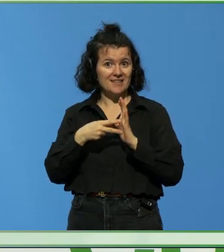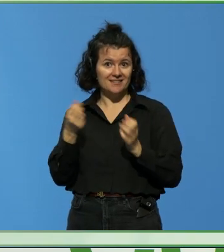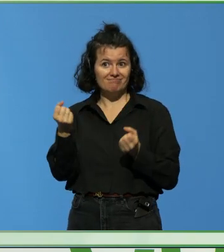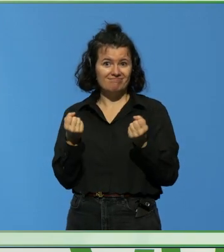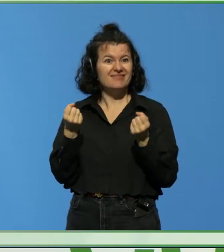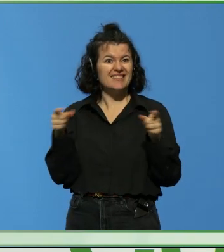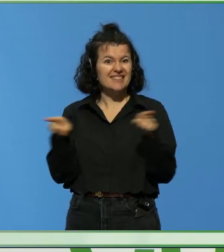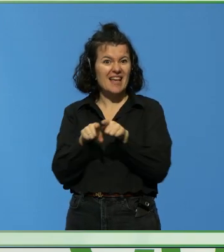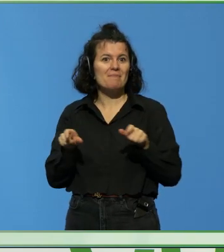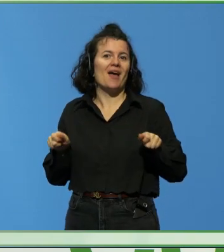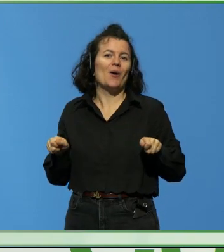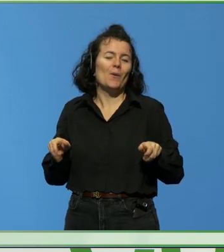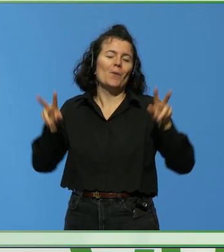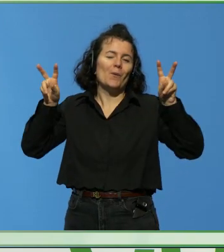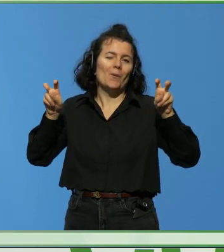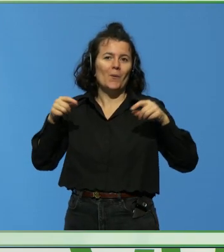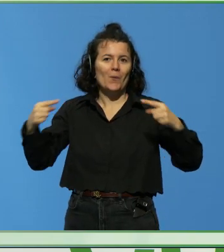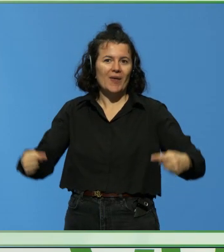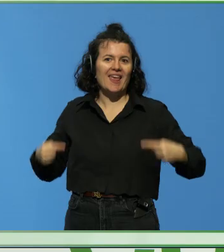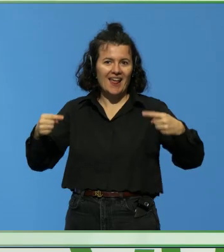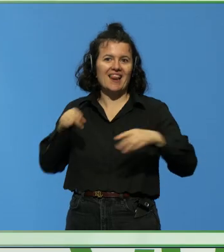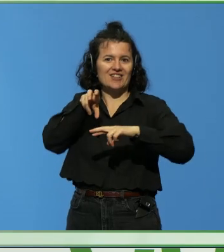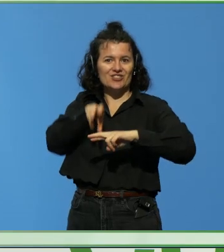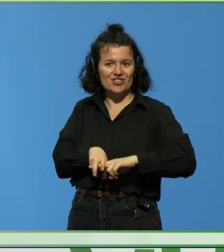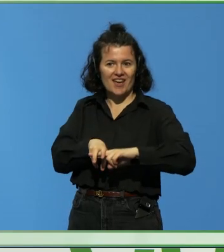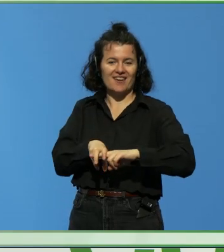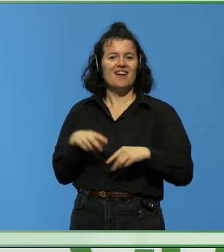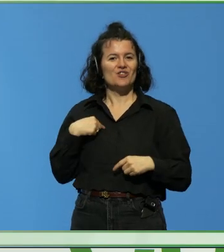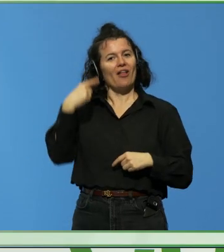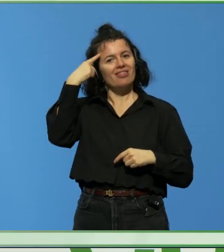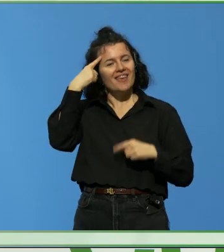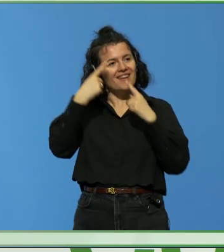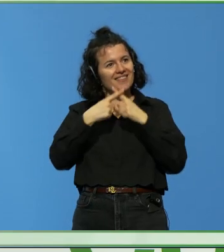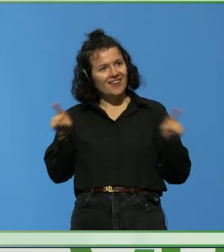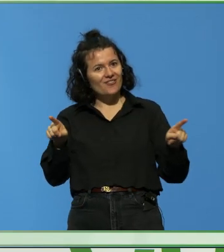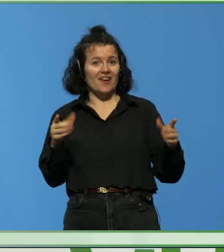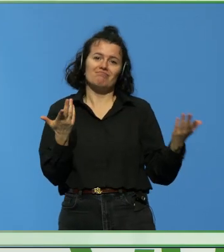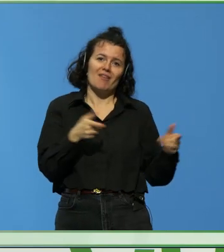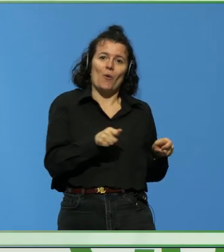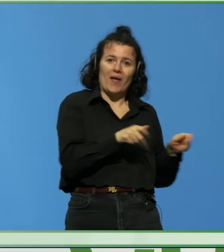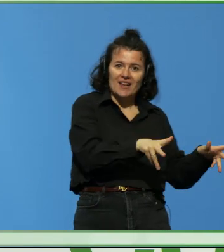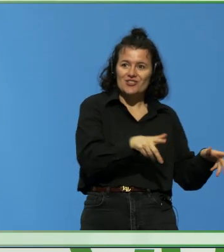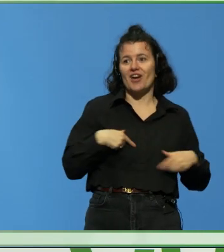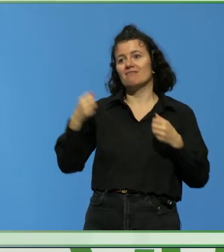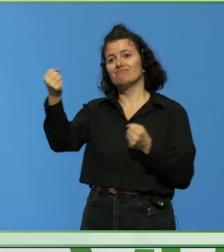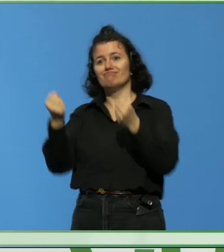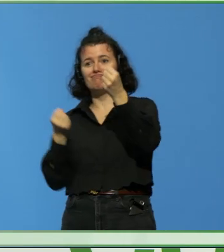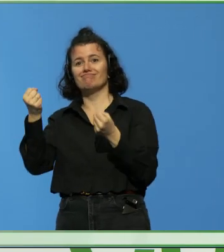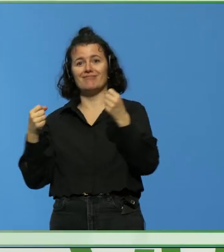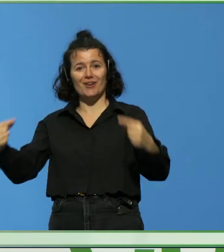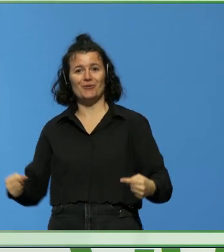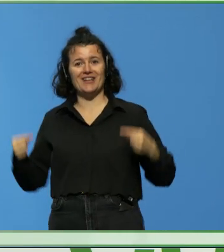need my wheelchair inside. So it's just accommodating and making our societies more